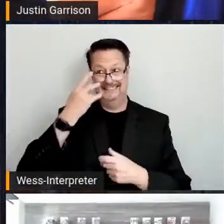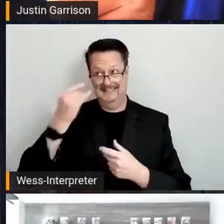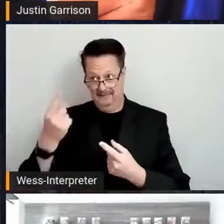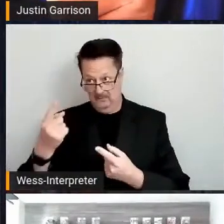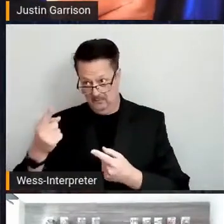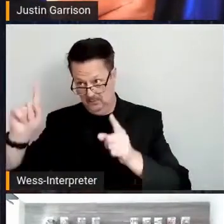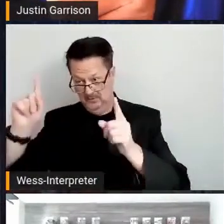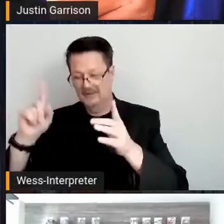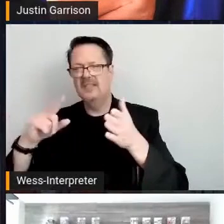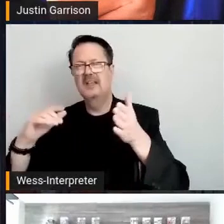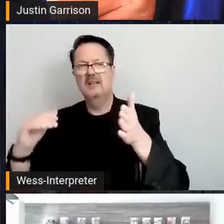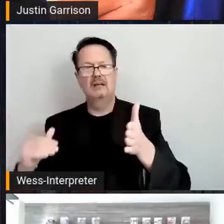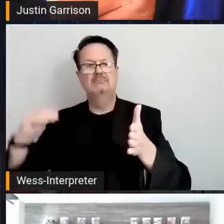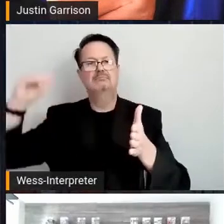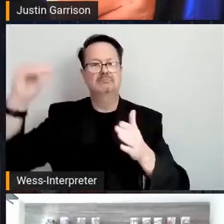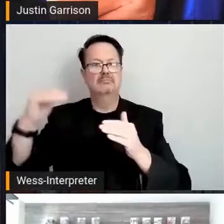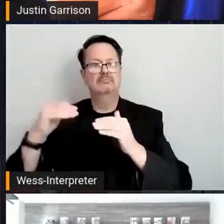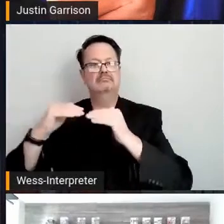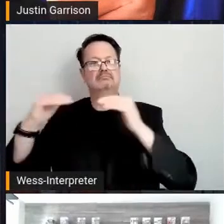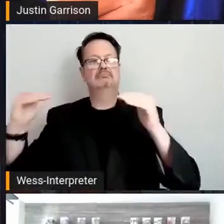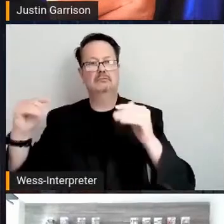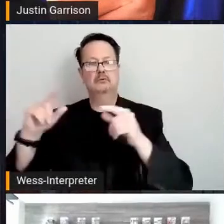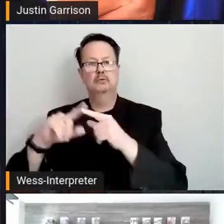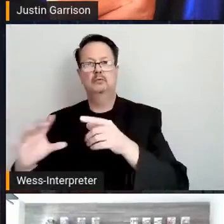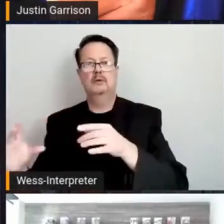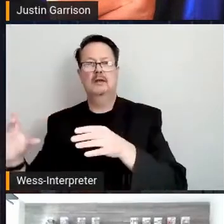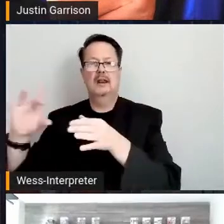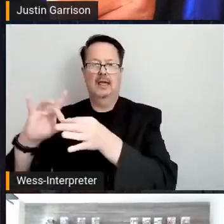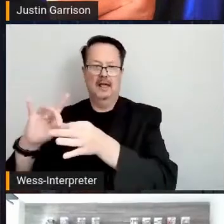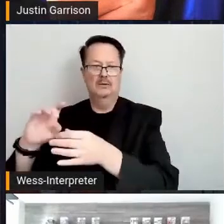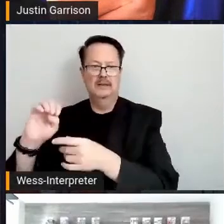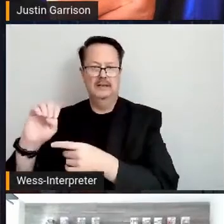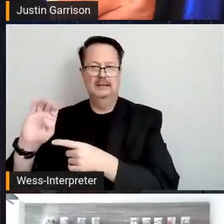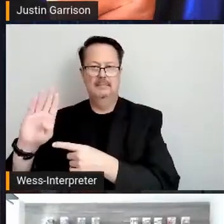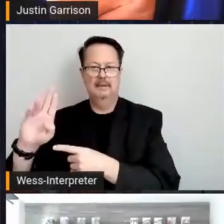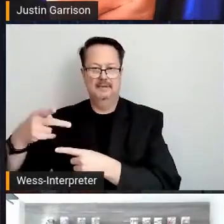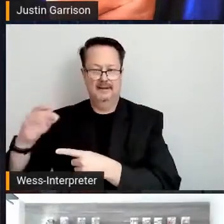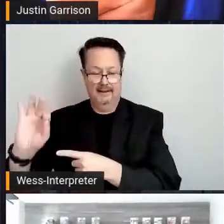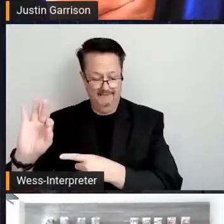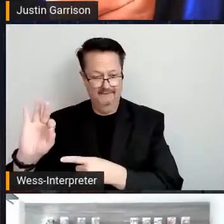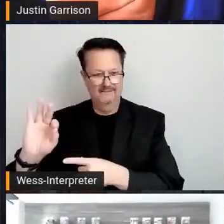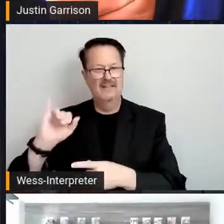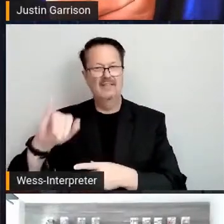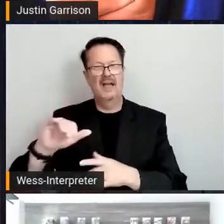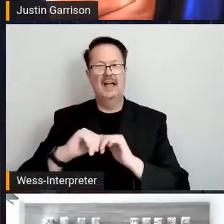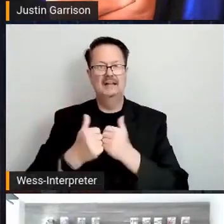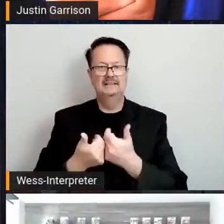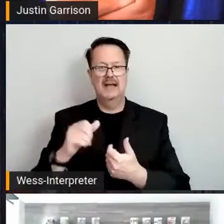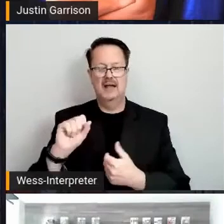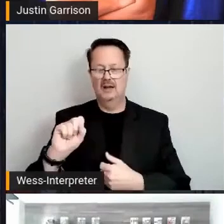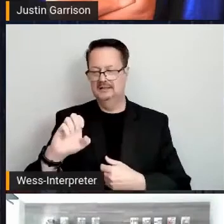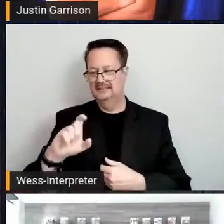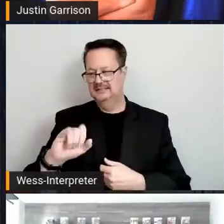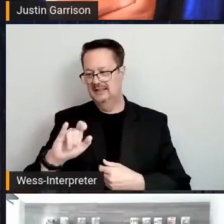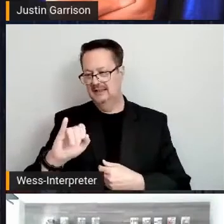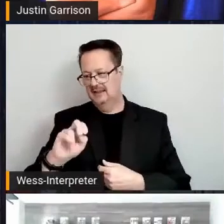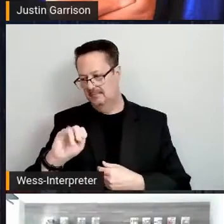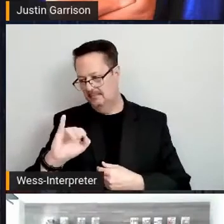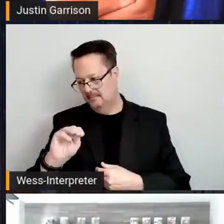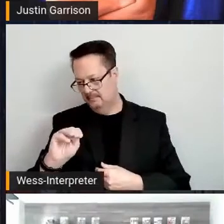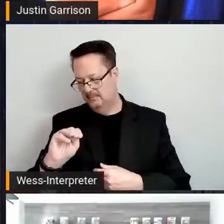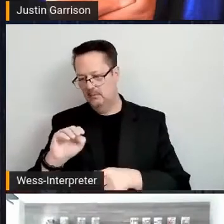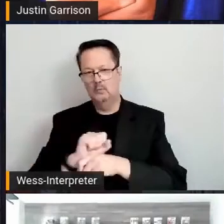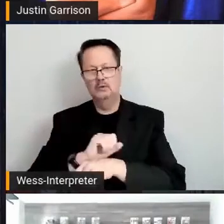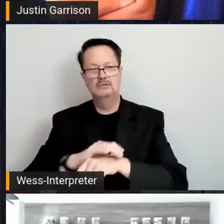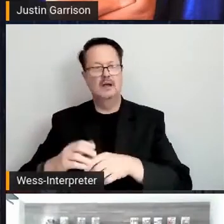have elevated privileges to connect to ePBF. And this is the way Cilium works on Bottlerocket. This is the way